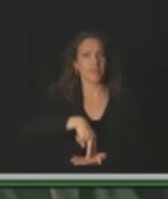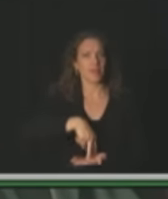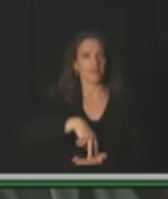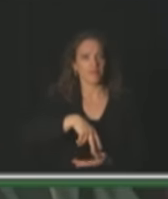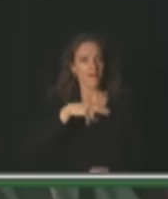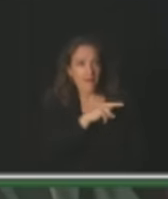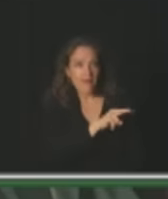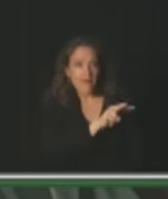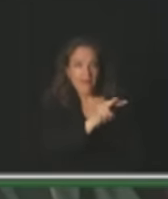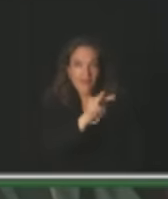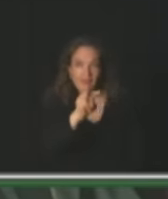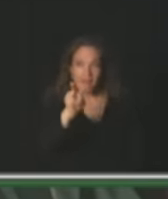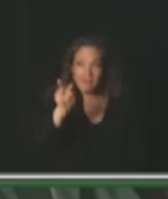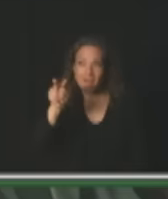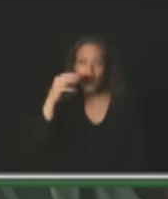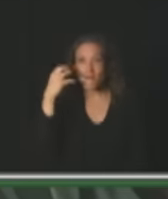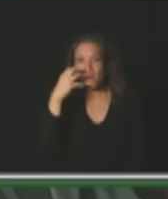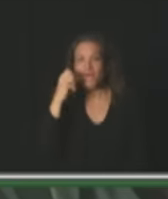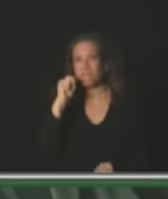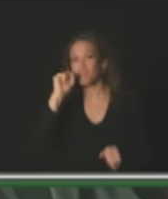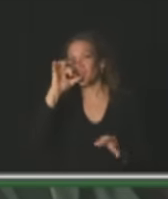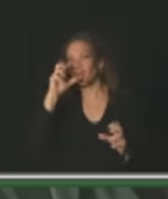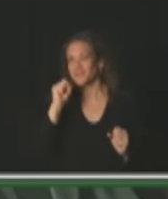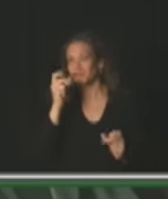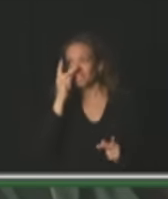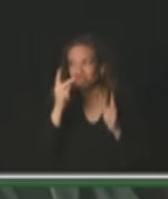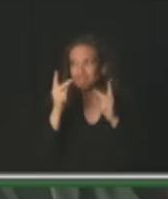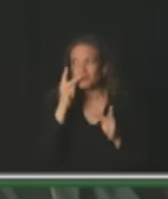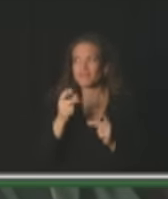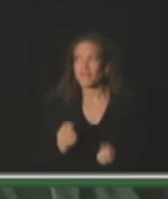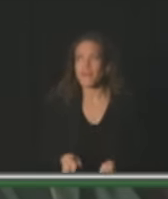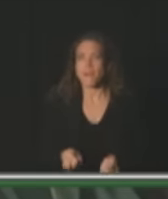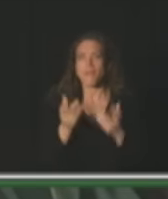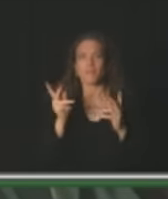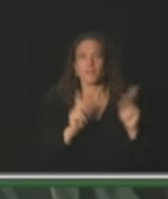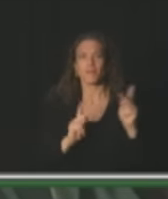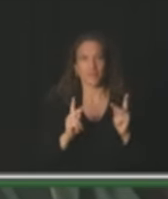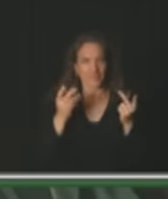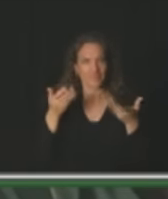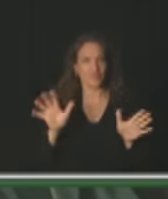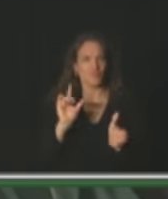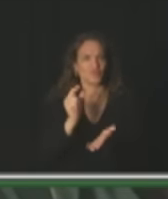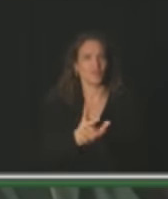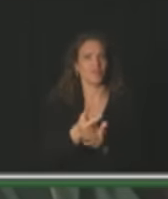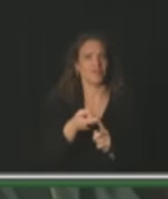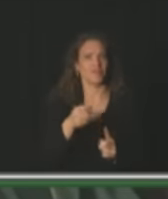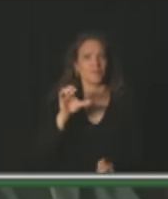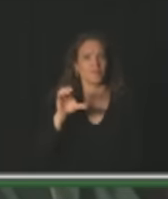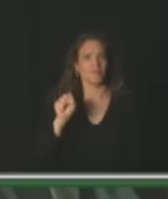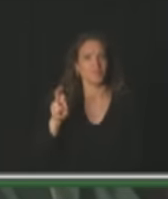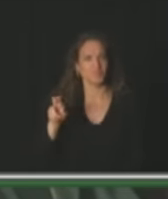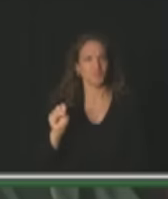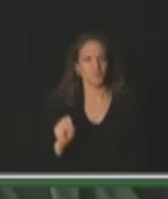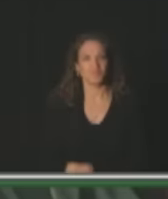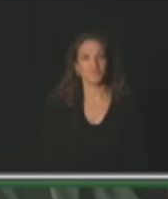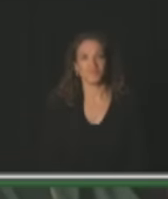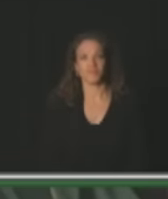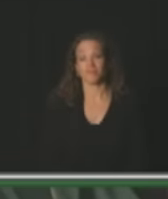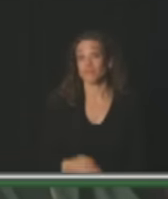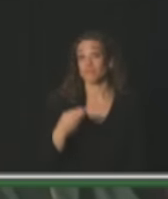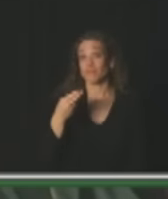to look out there and see how many people have graduated from Sac State. The Hornet family